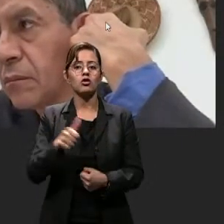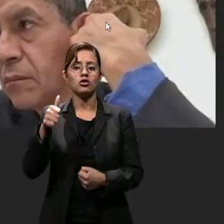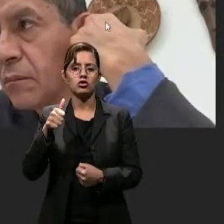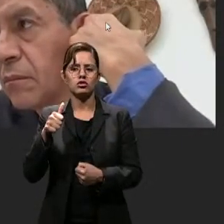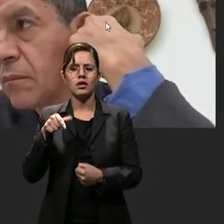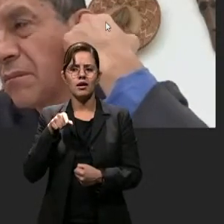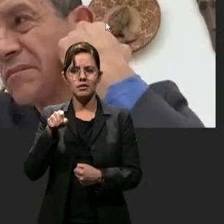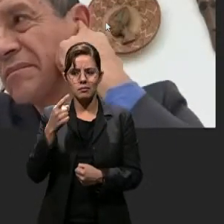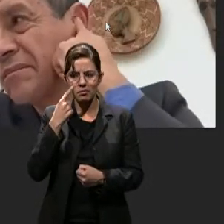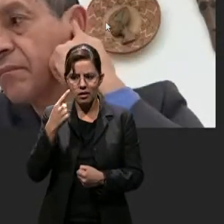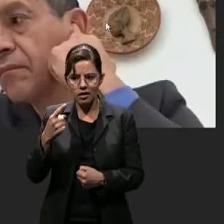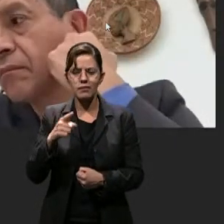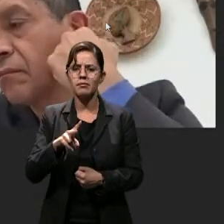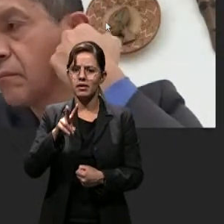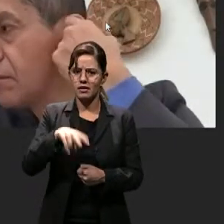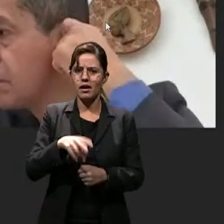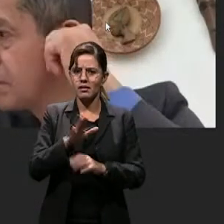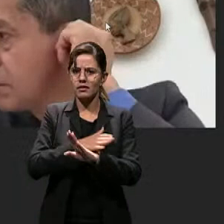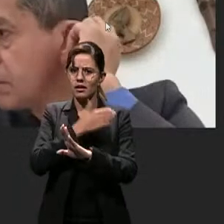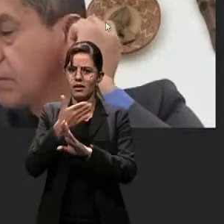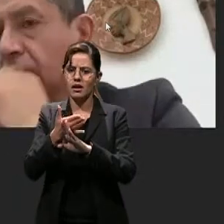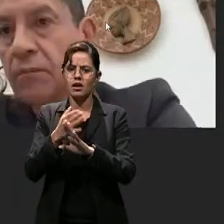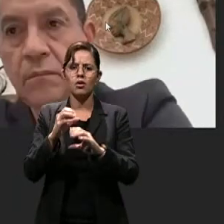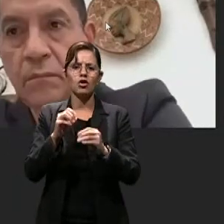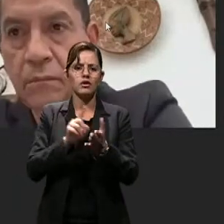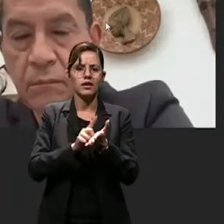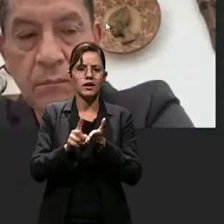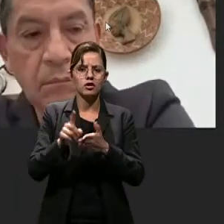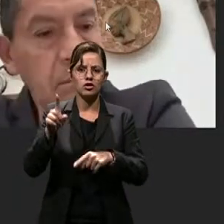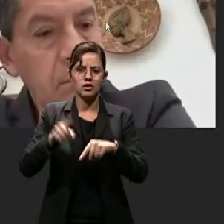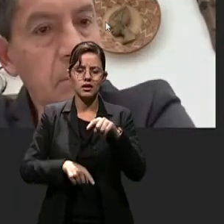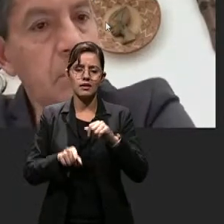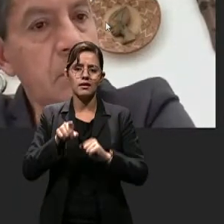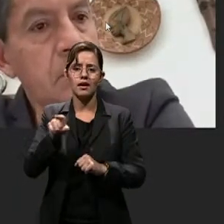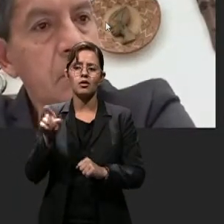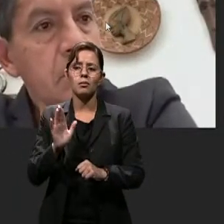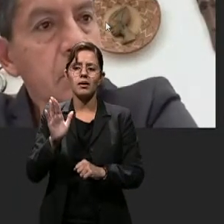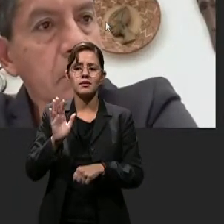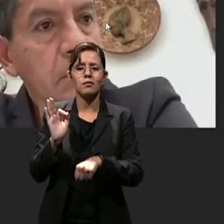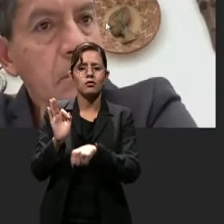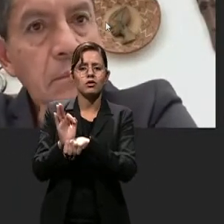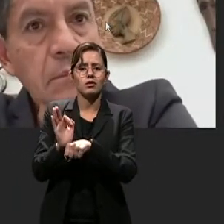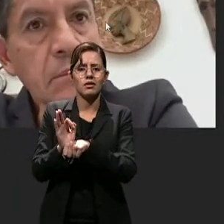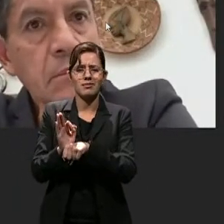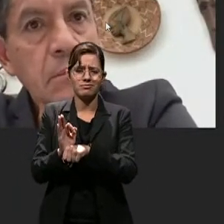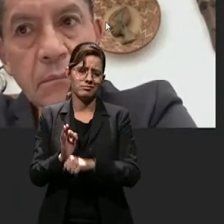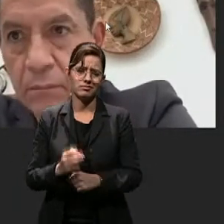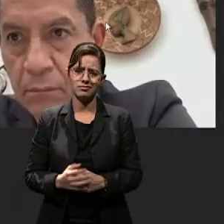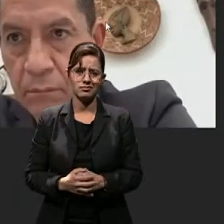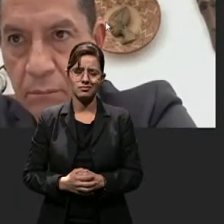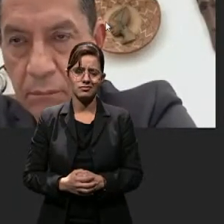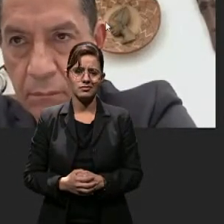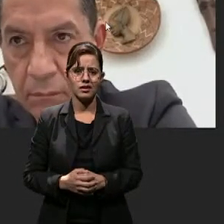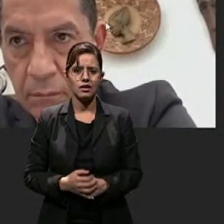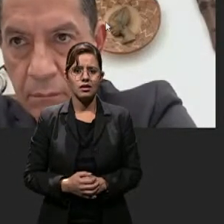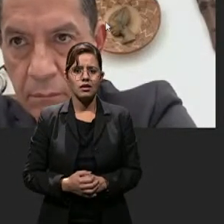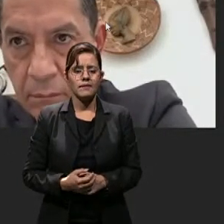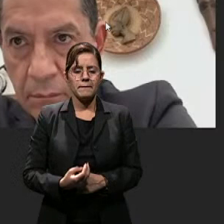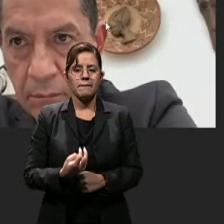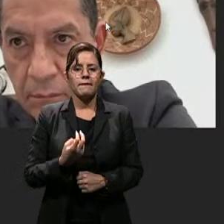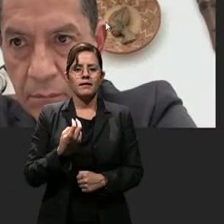that are against democracy, and those are seen like the protectors of fraud.